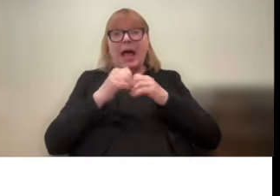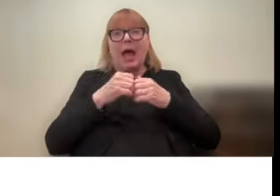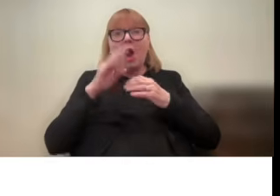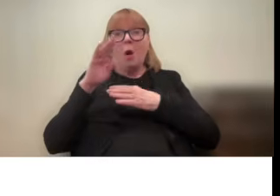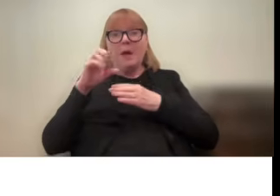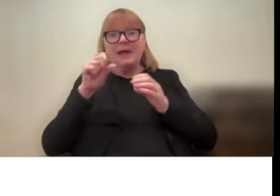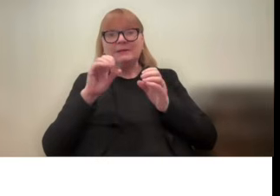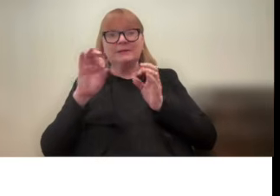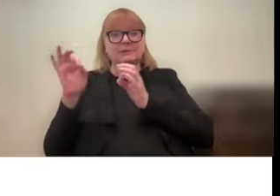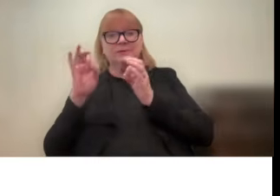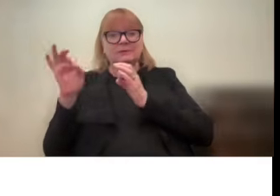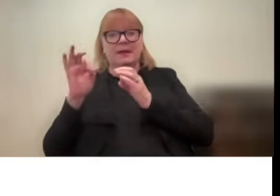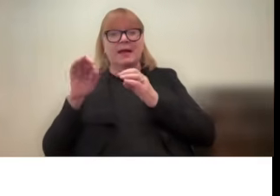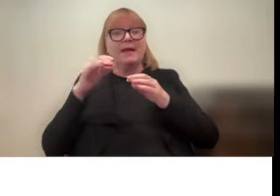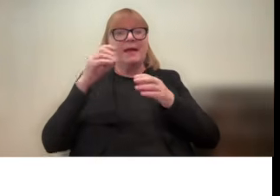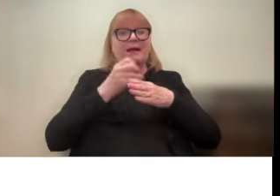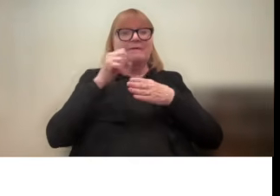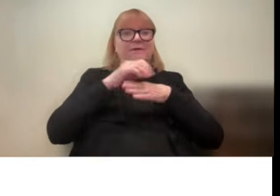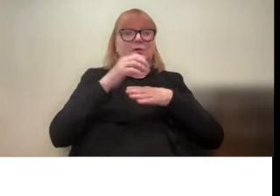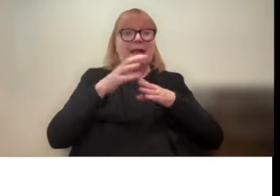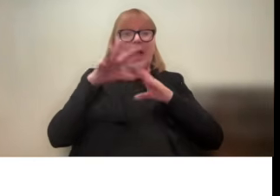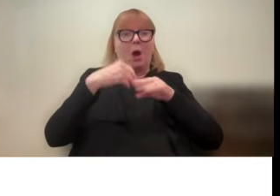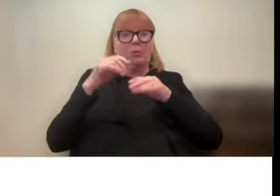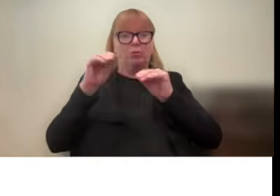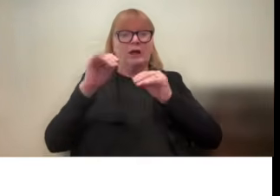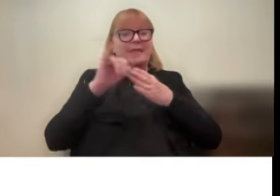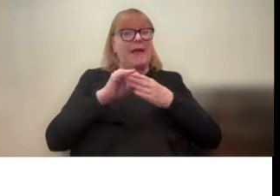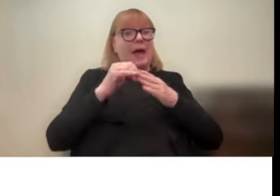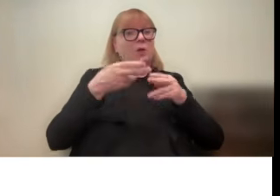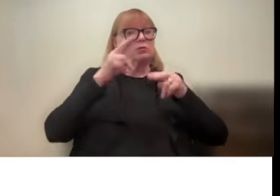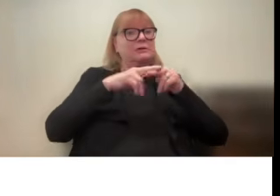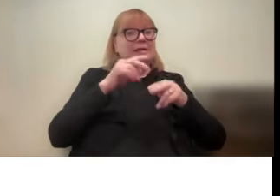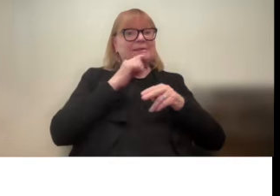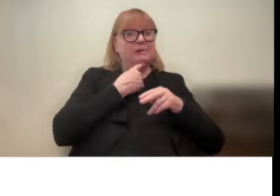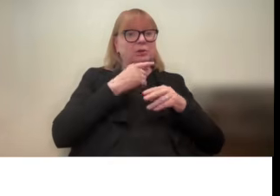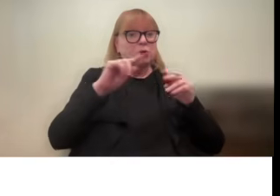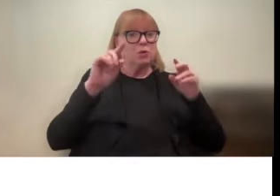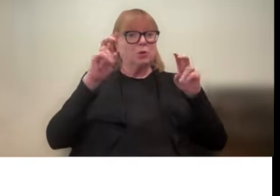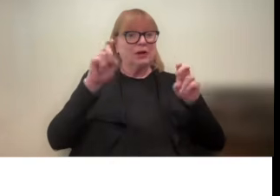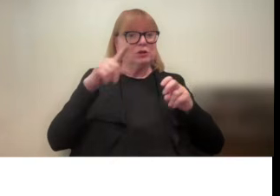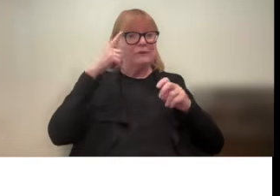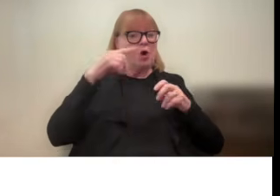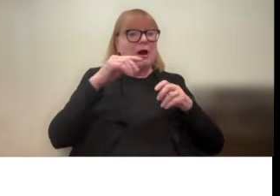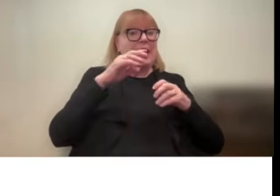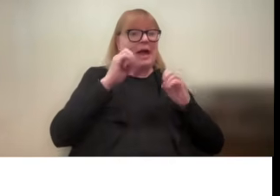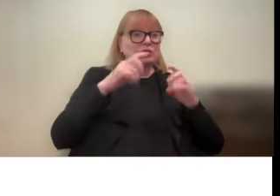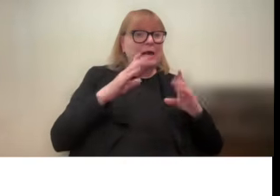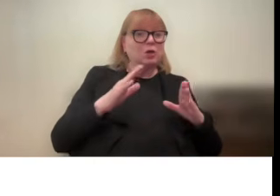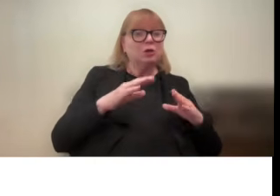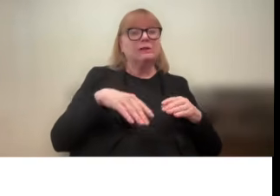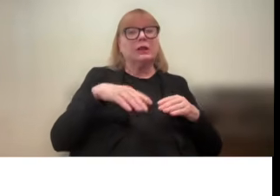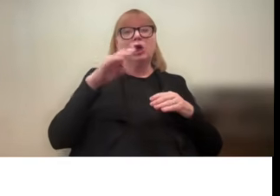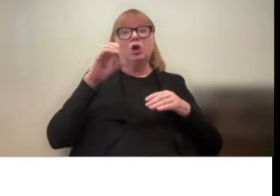sets influence the outputs. This opacity raises serious questions for educators, curators, and